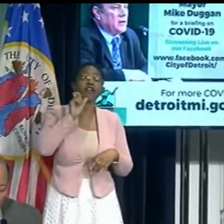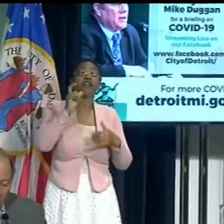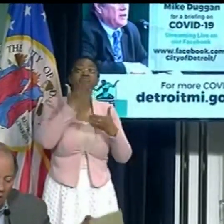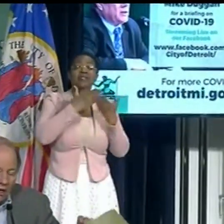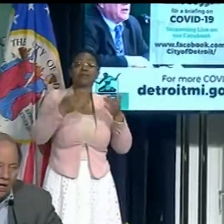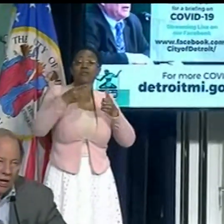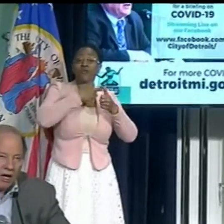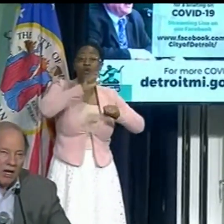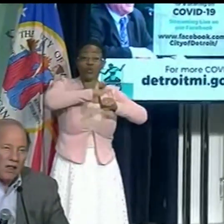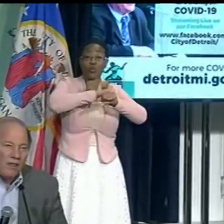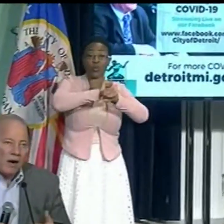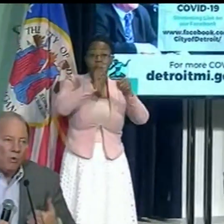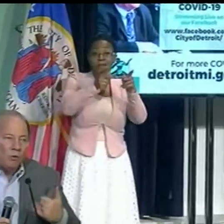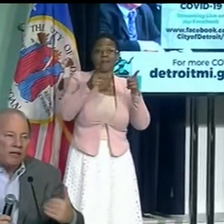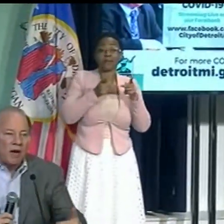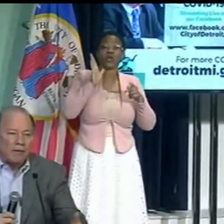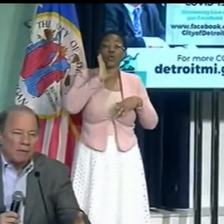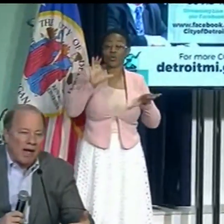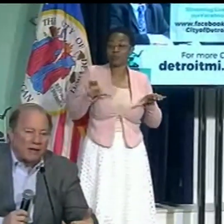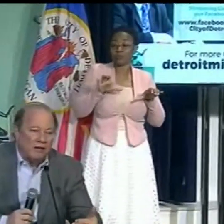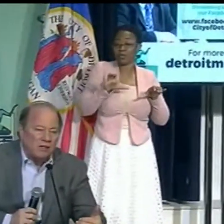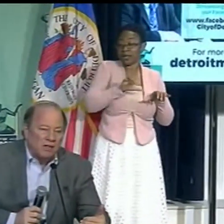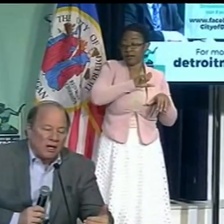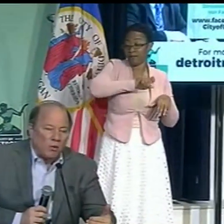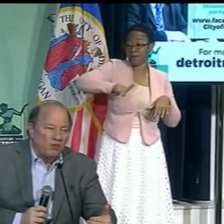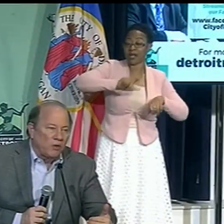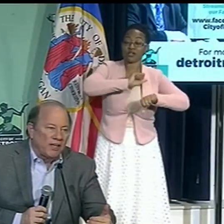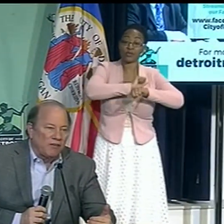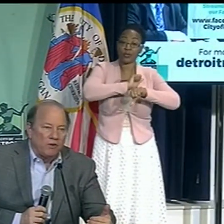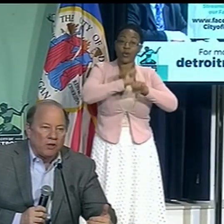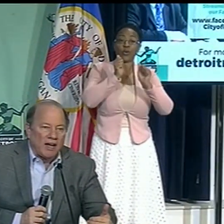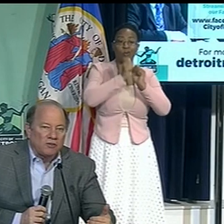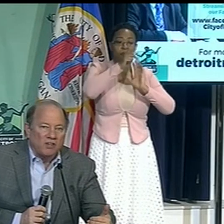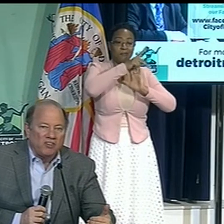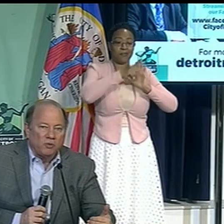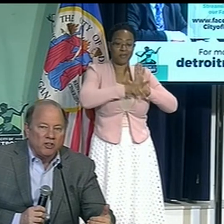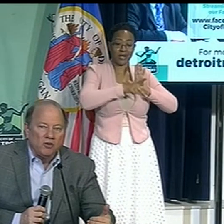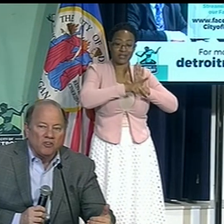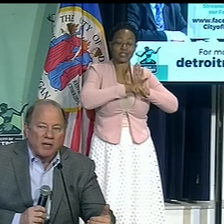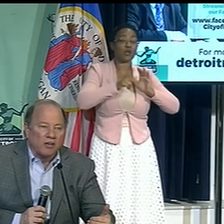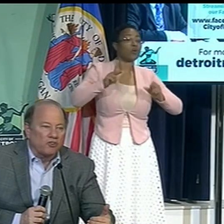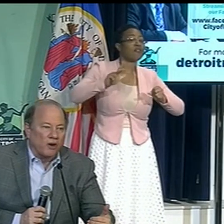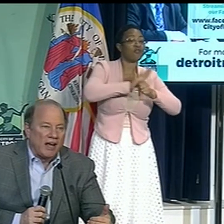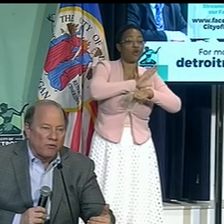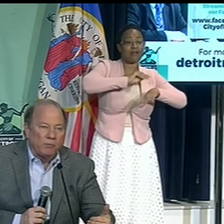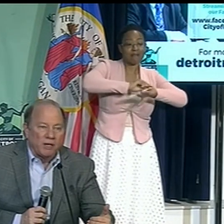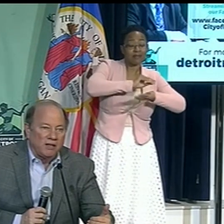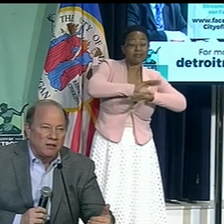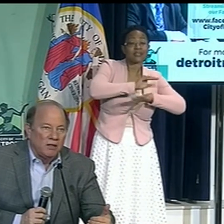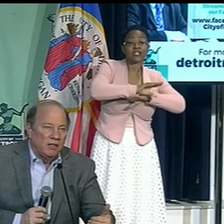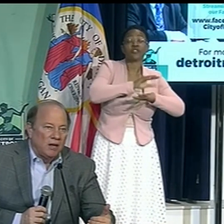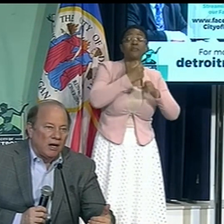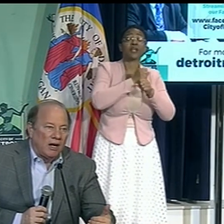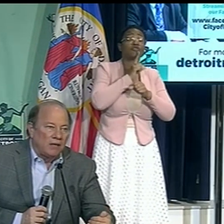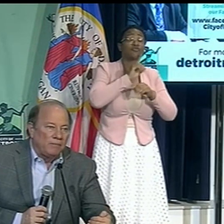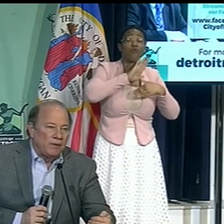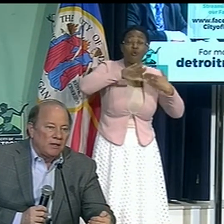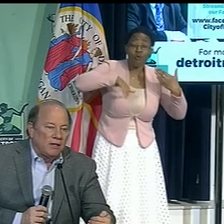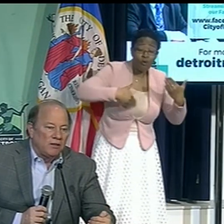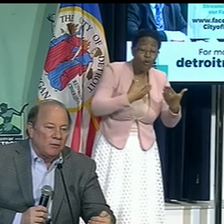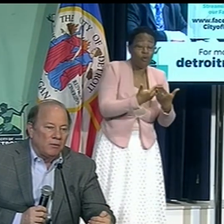workplaces that will be coming back. We're doing it in full consultation with the unions, making sure everybody